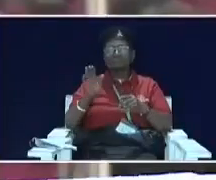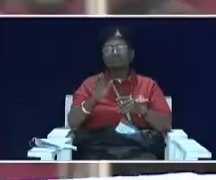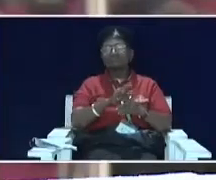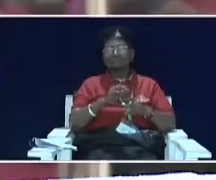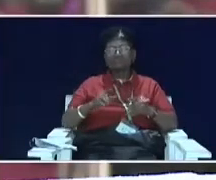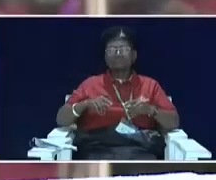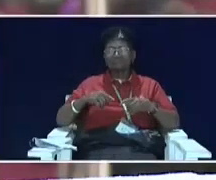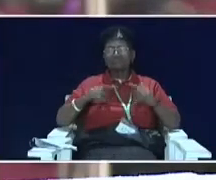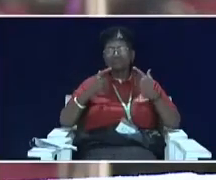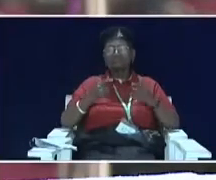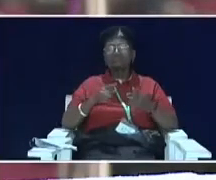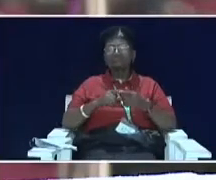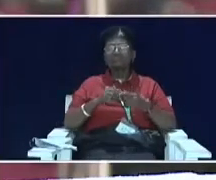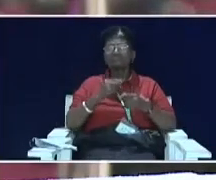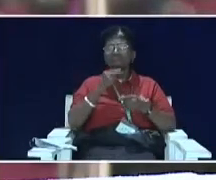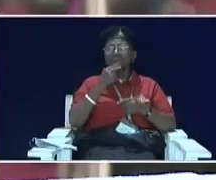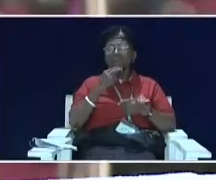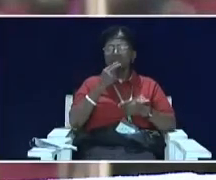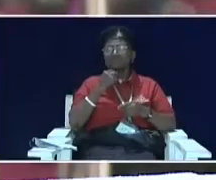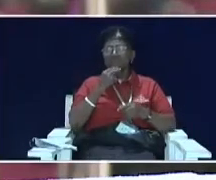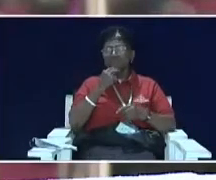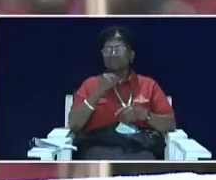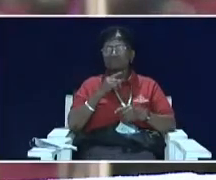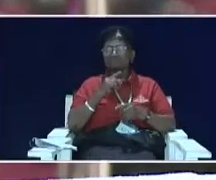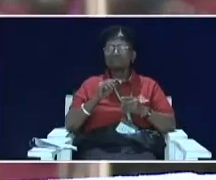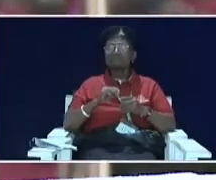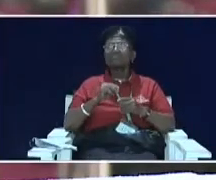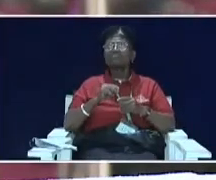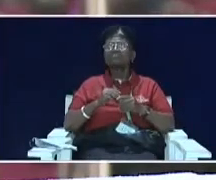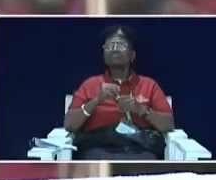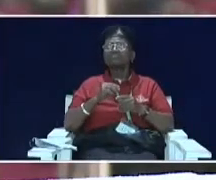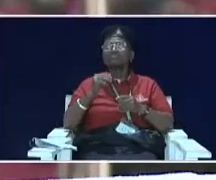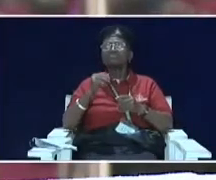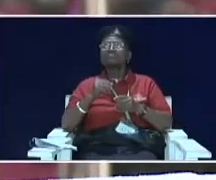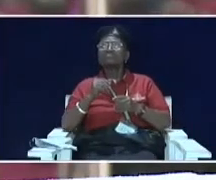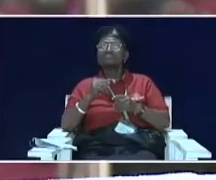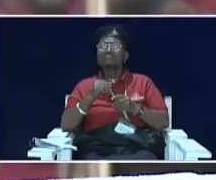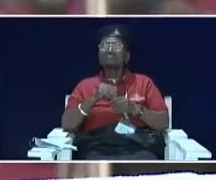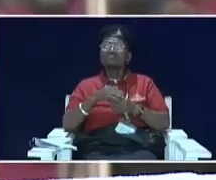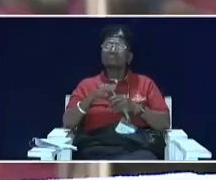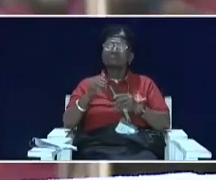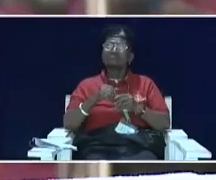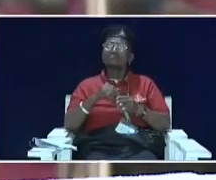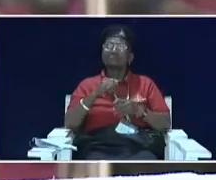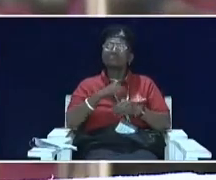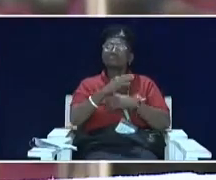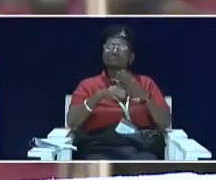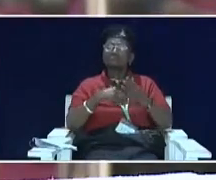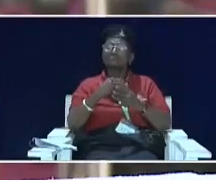After all, in Exodus chapter 15, from verse 22 to 26,